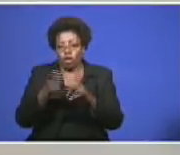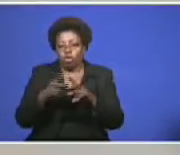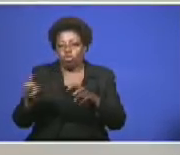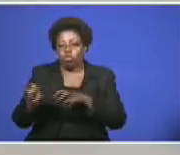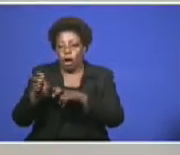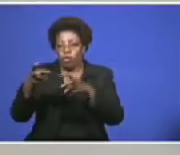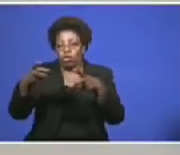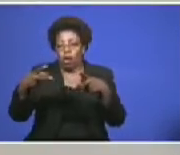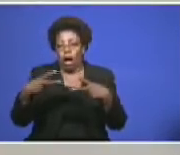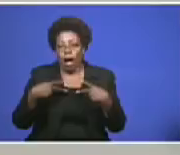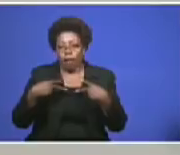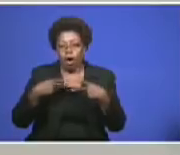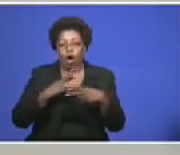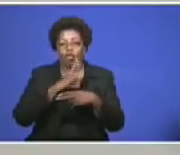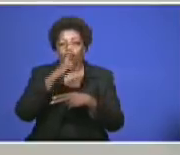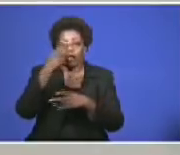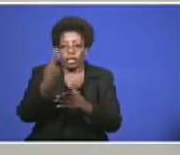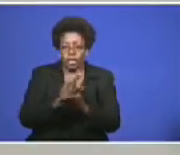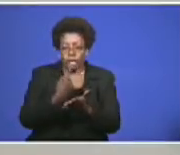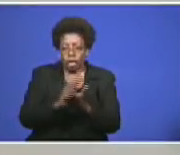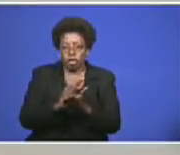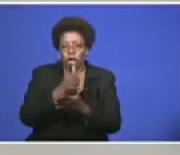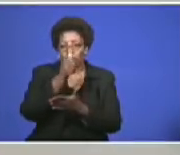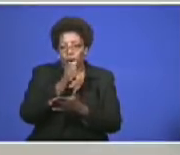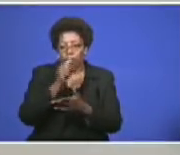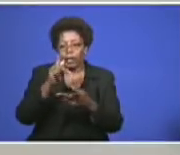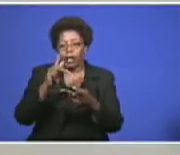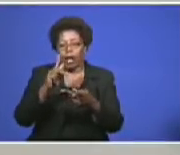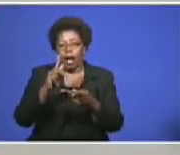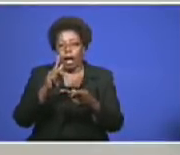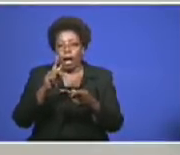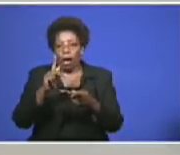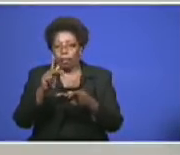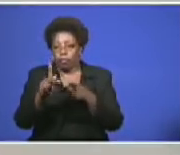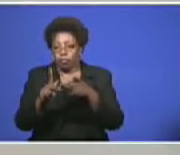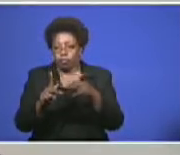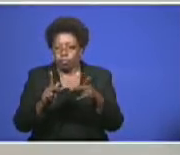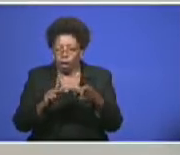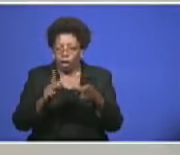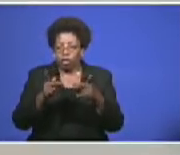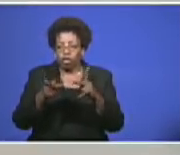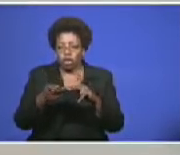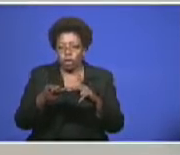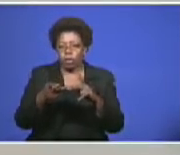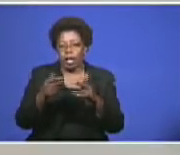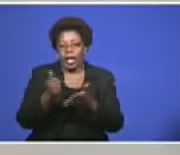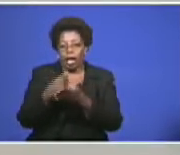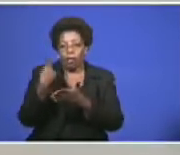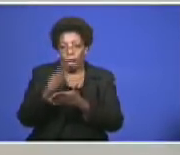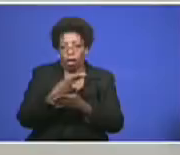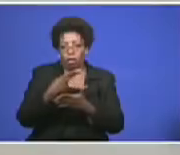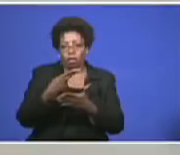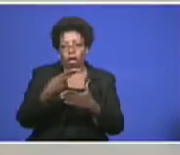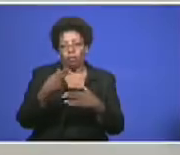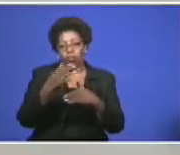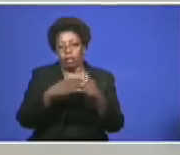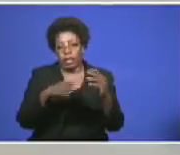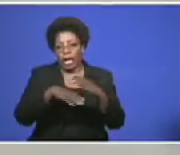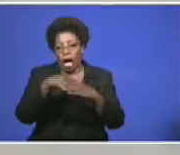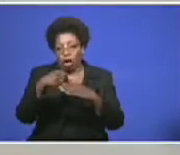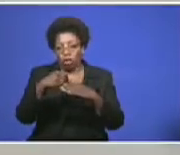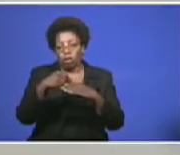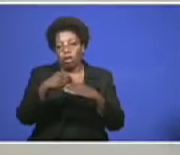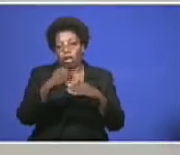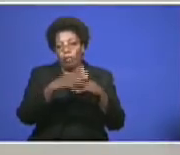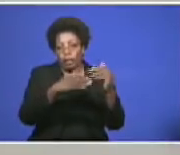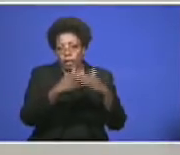have a real discussion about public-private partnerships. That would assist us in building out facilities on those